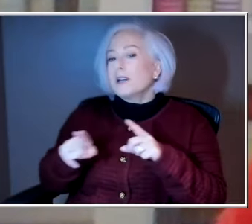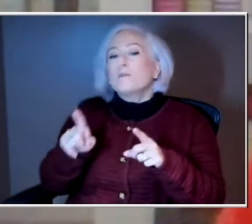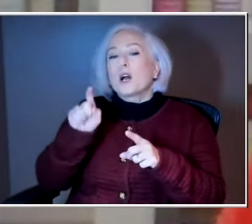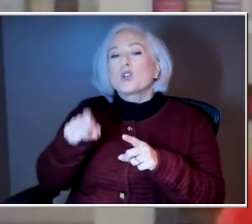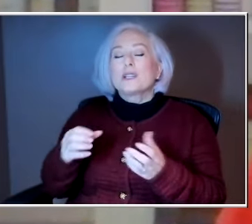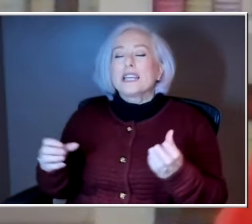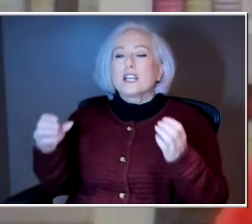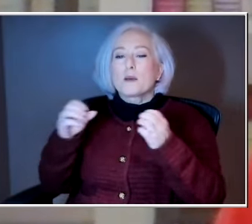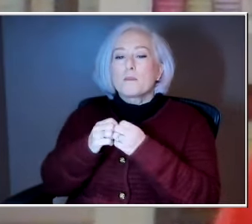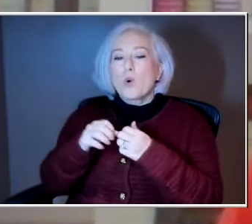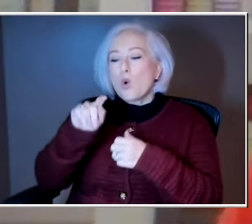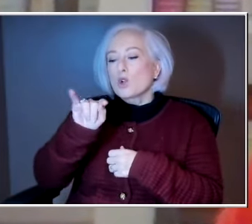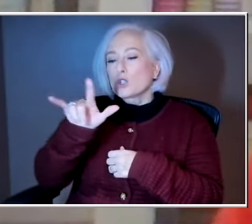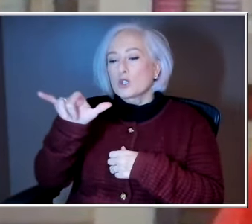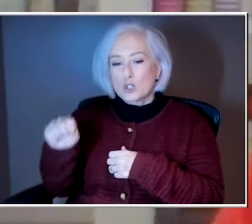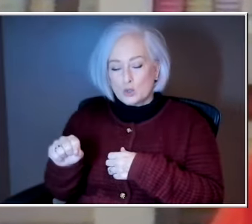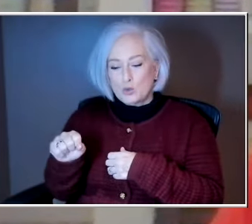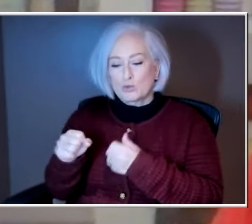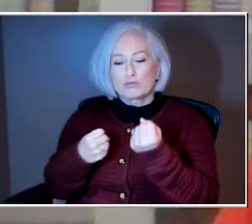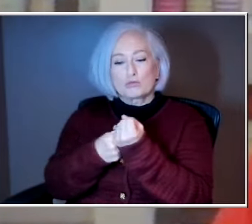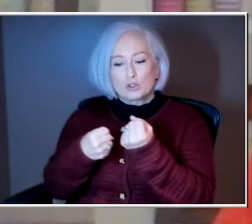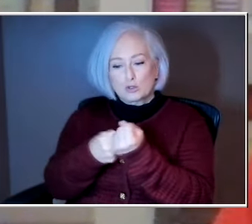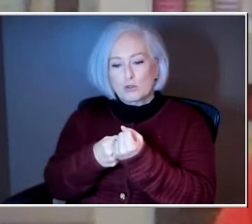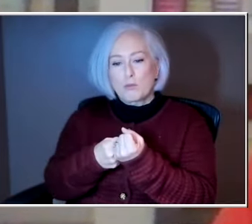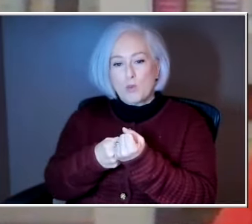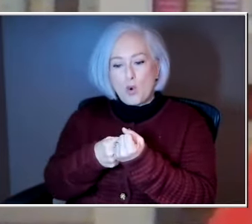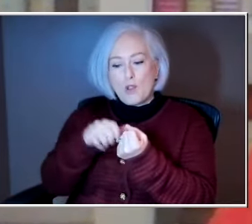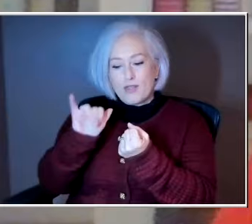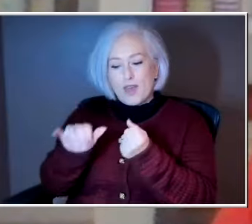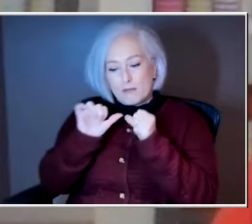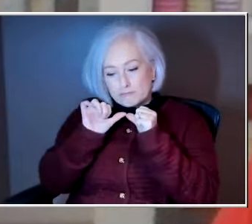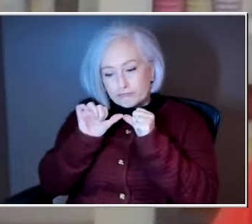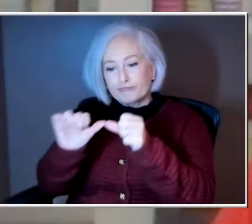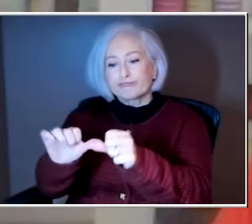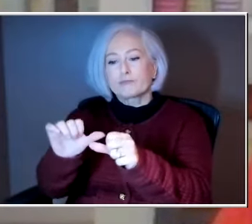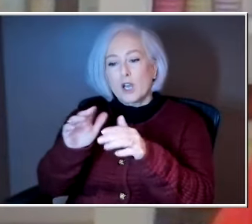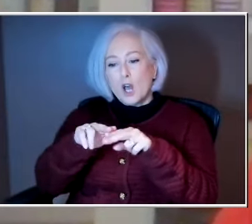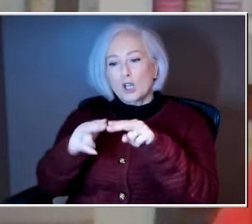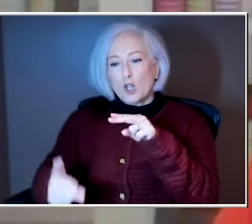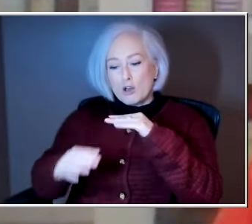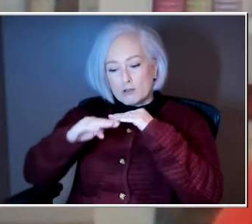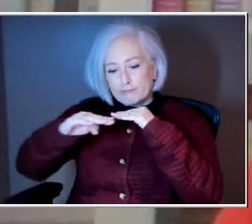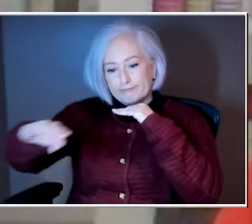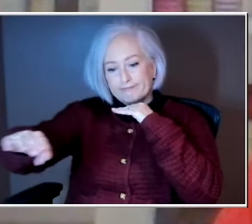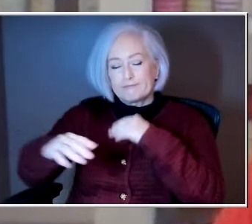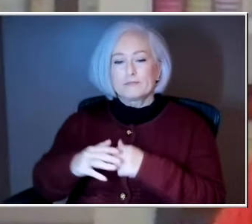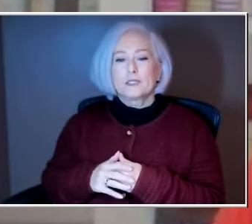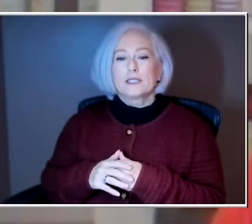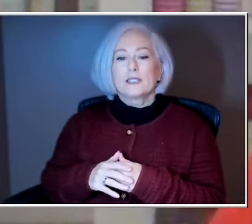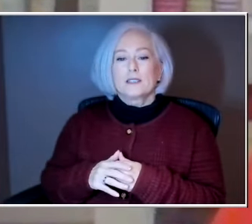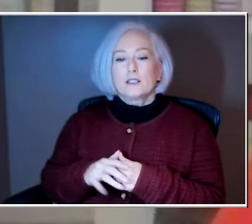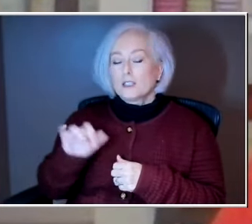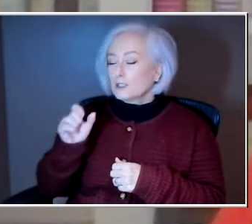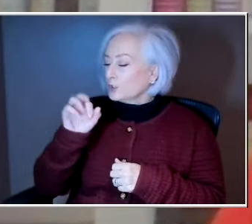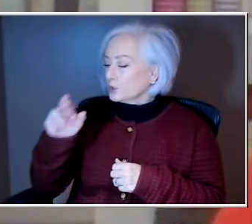to support you long term. And Jennifer showed that it's